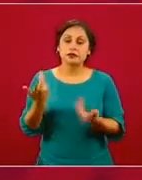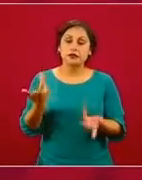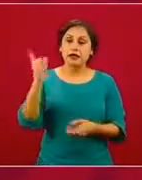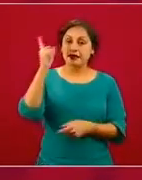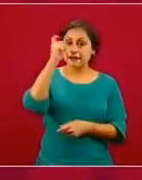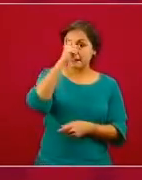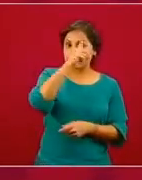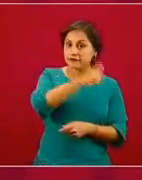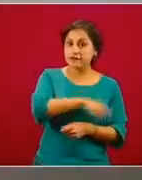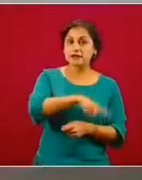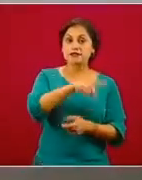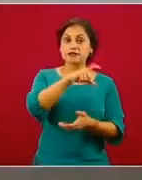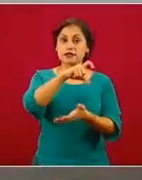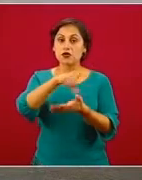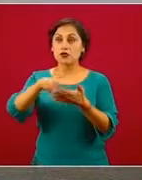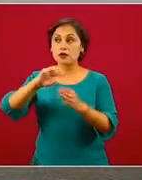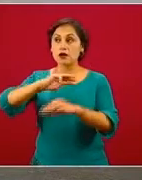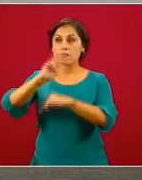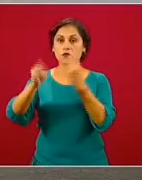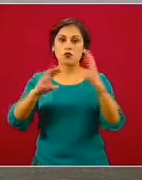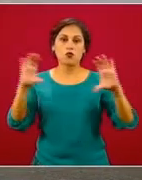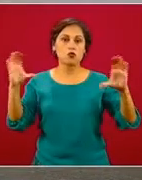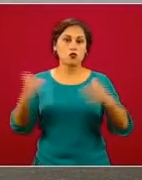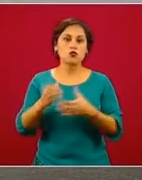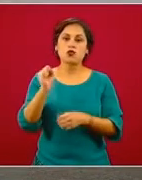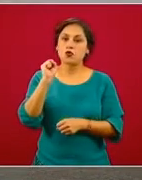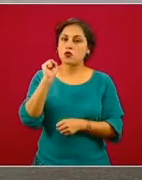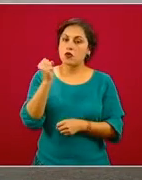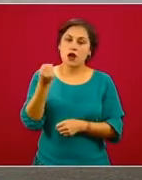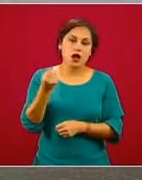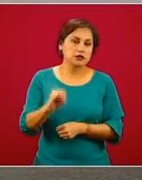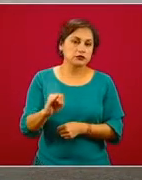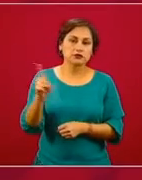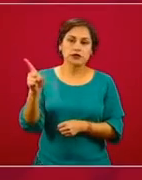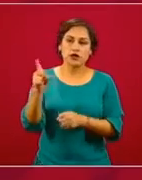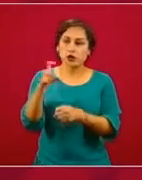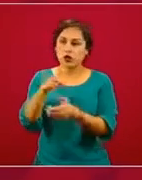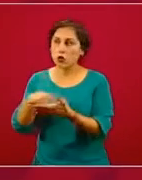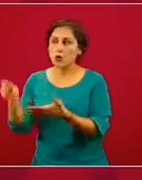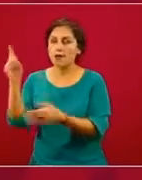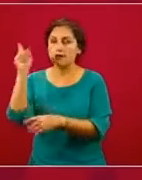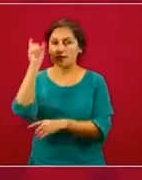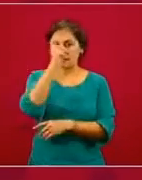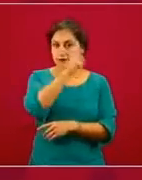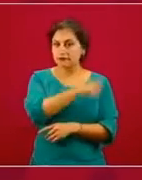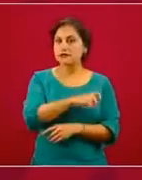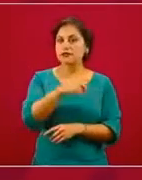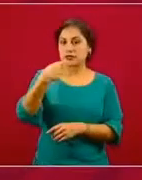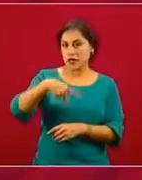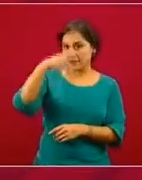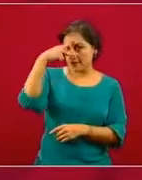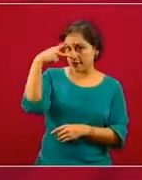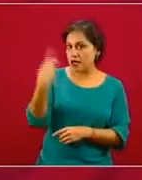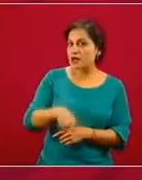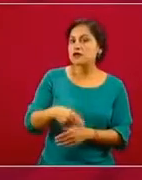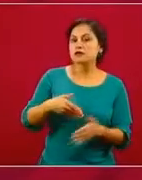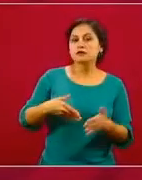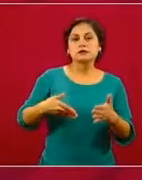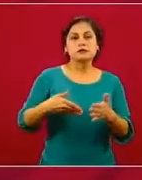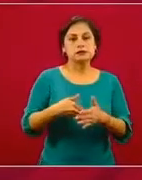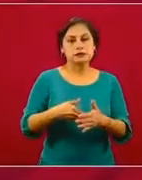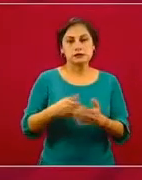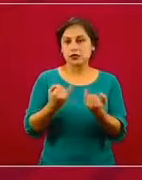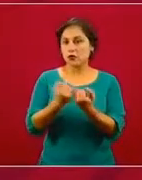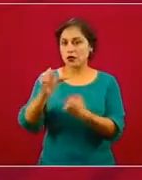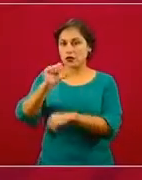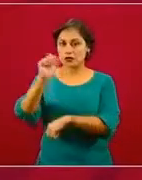recently. So the cases that you just referred in your question of those hospitals, of those doctors